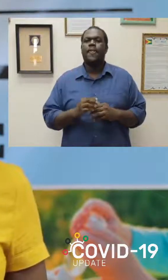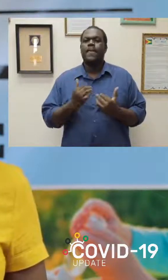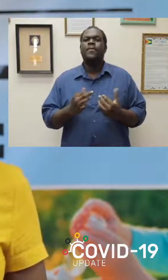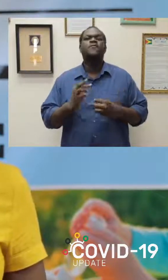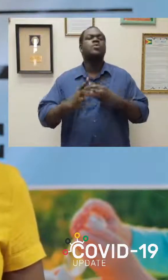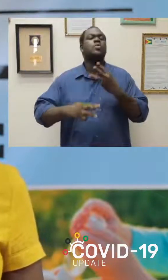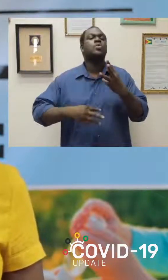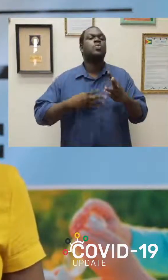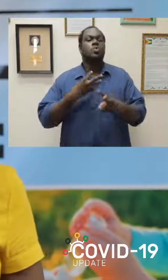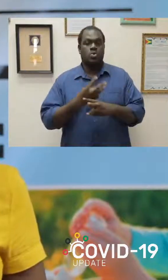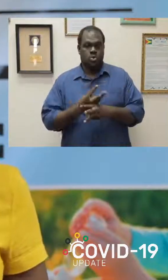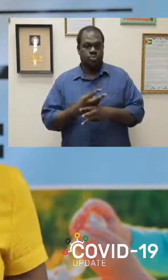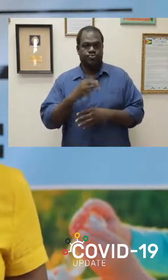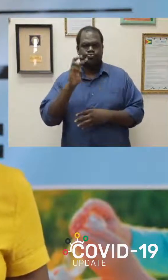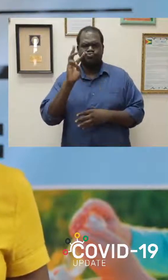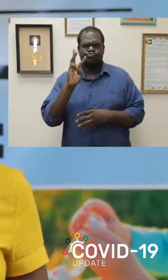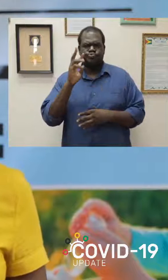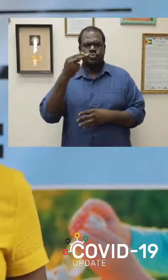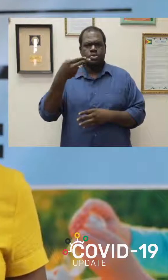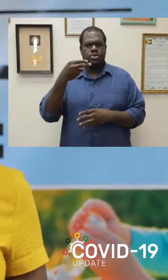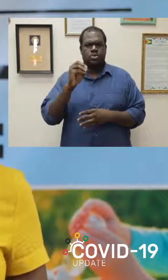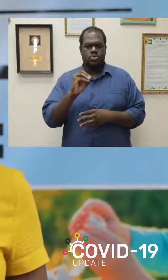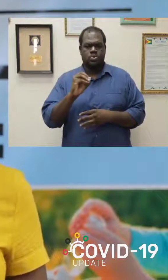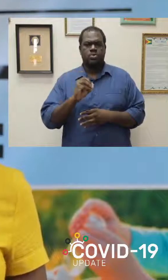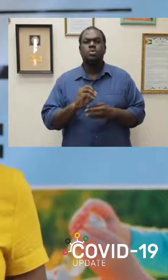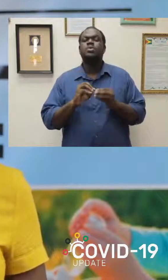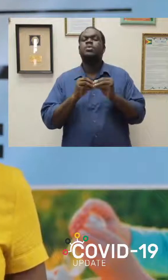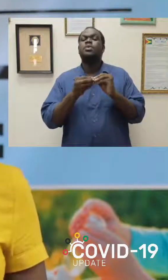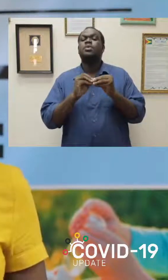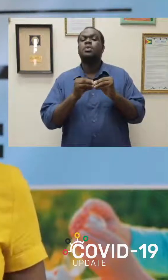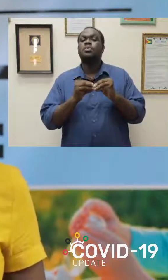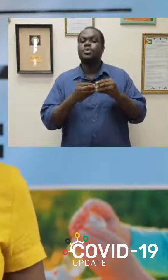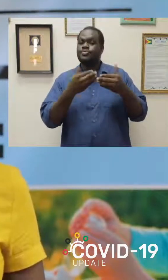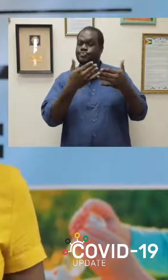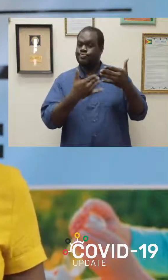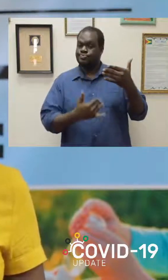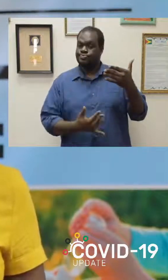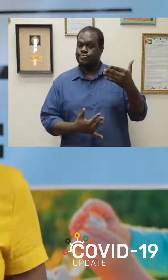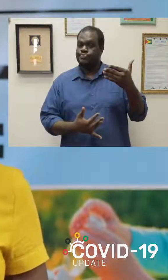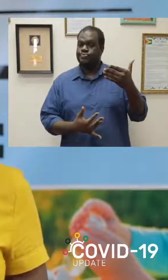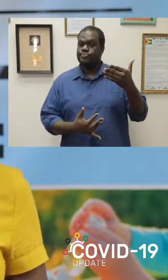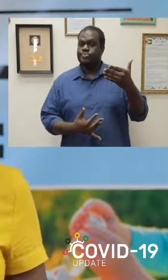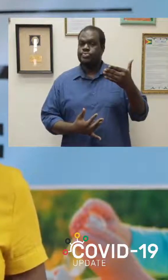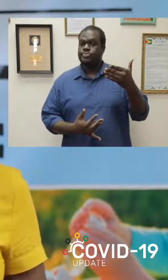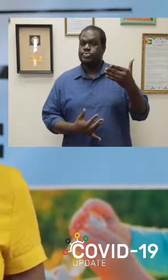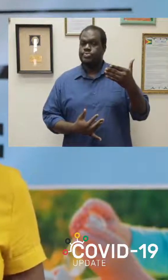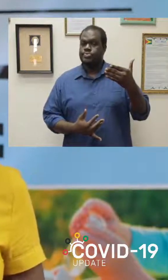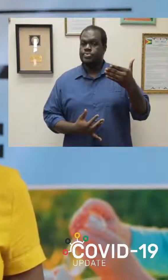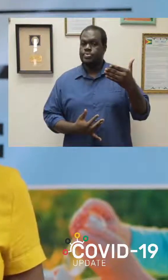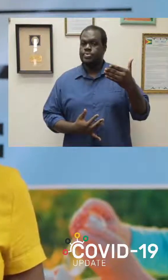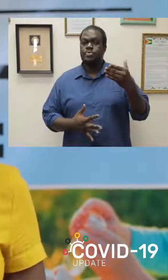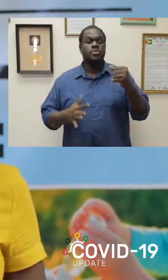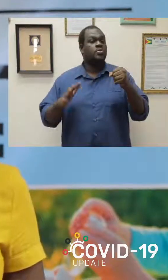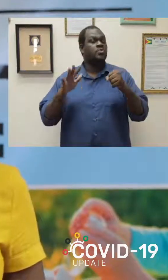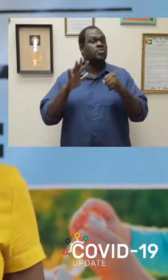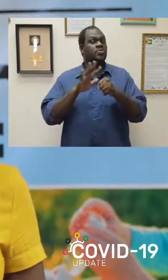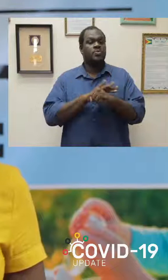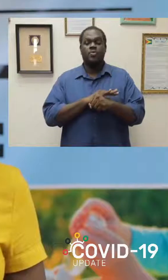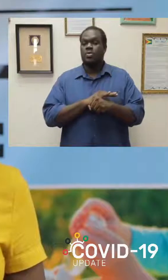Organization, the global statistics are as follows. The total number of cases is